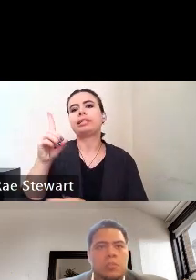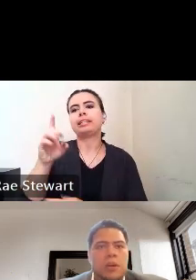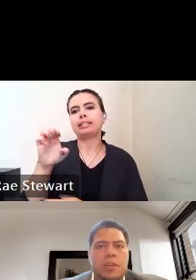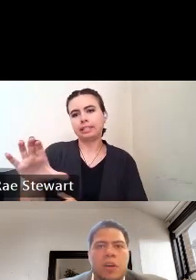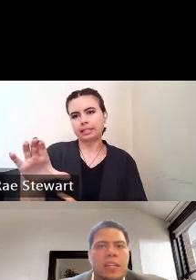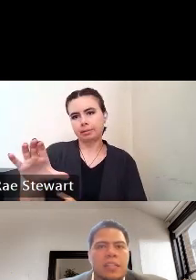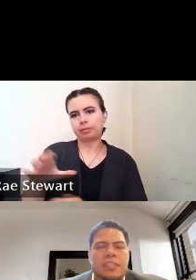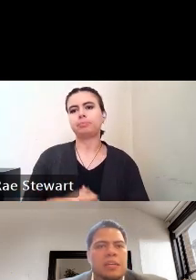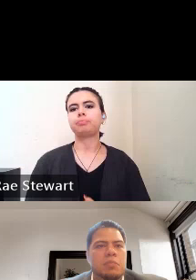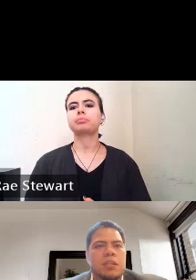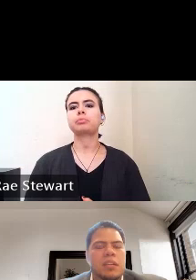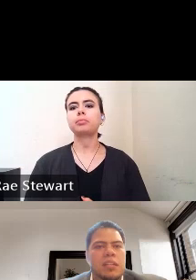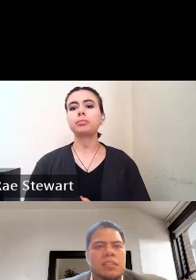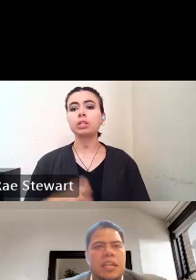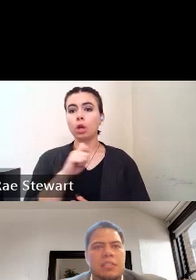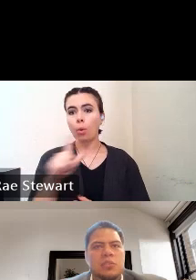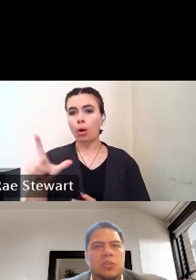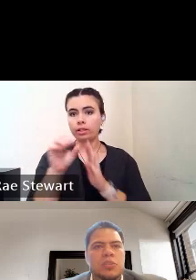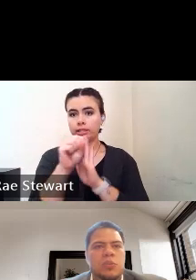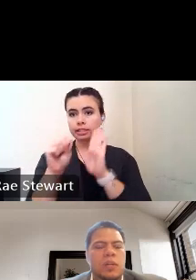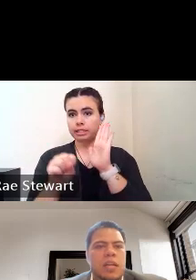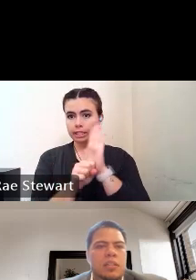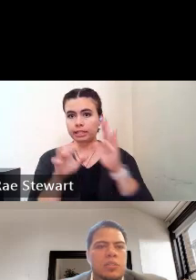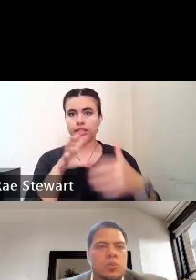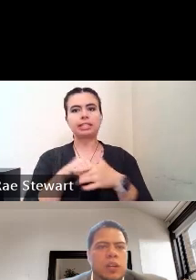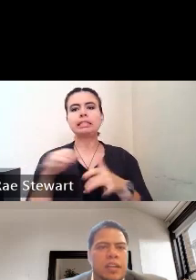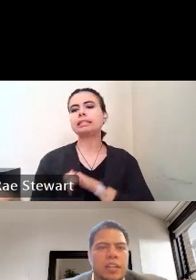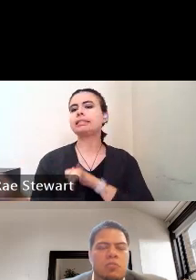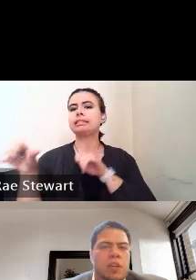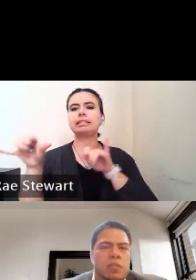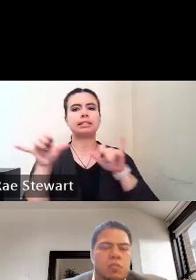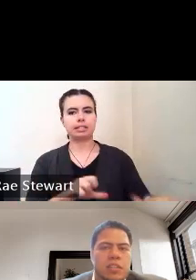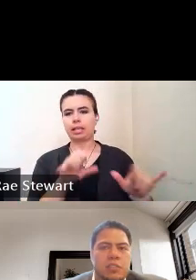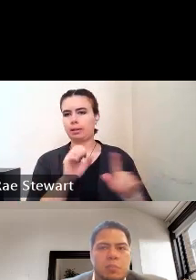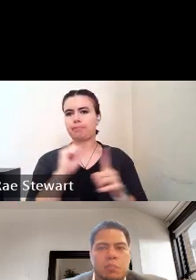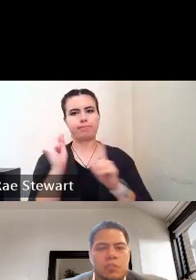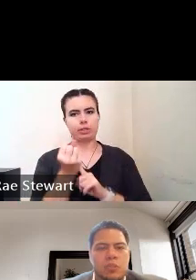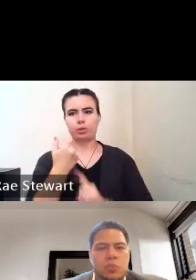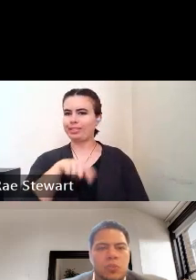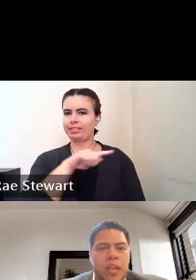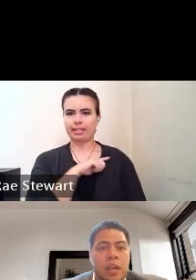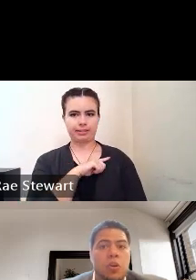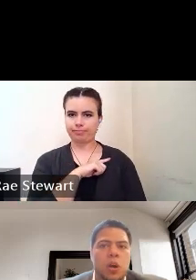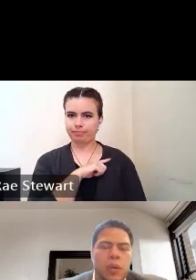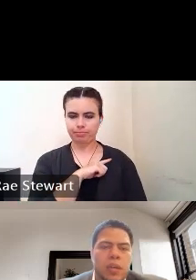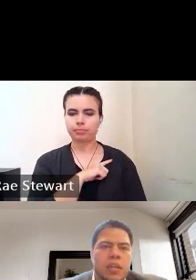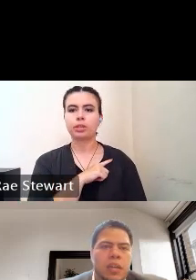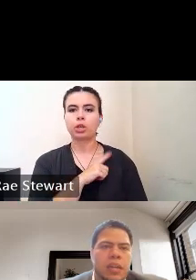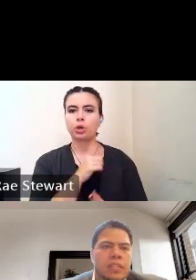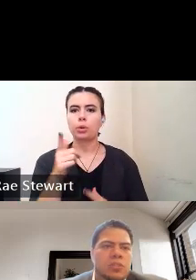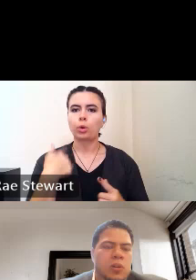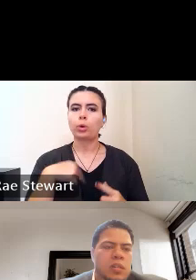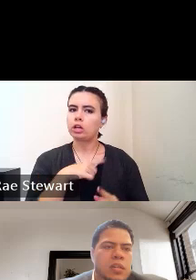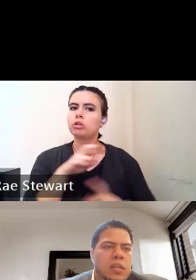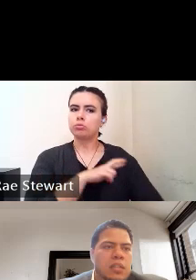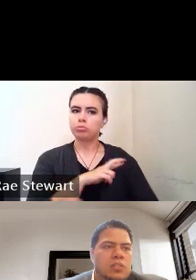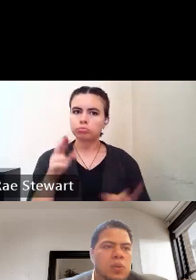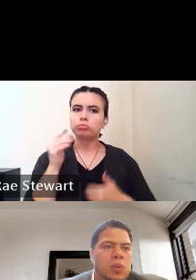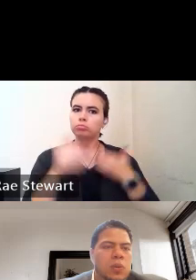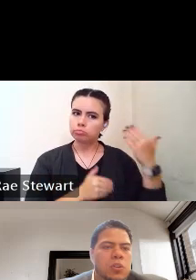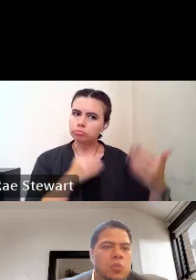completely transparent, are in the same exact situation Rhode Island is. We are getting ready to get going and get